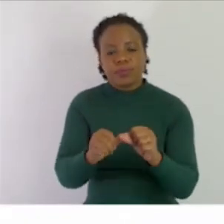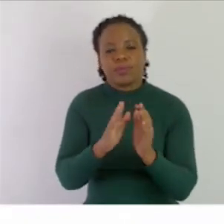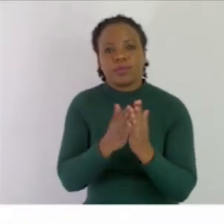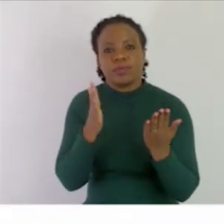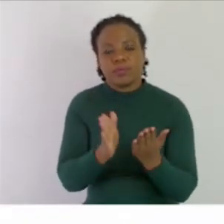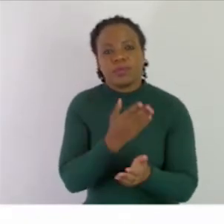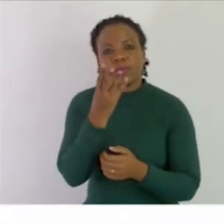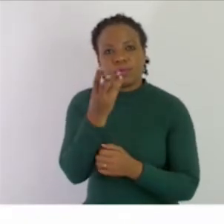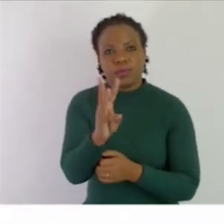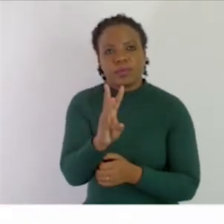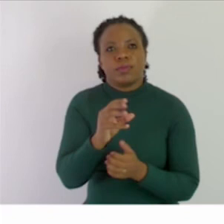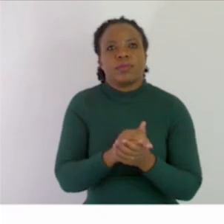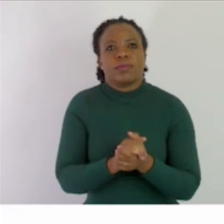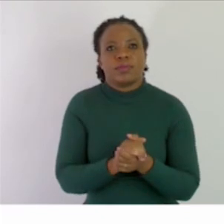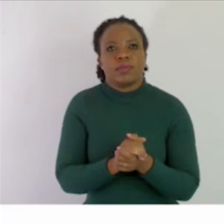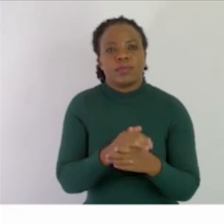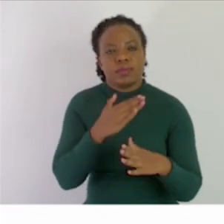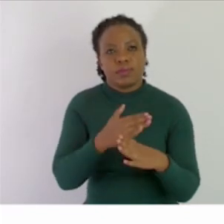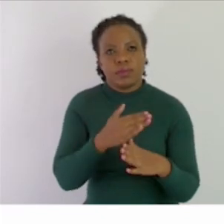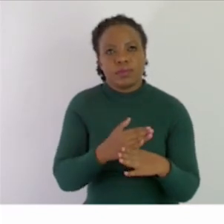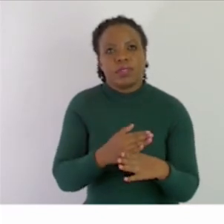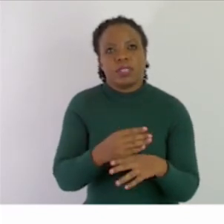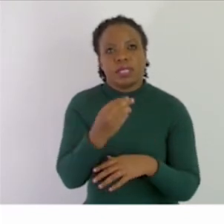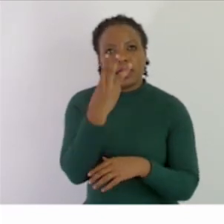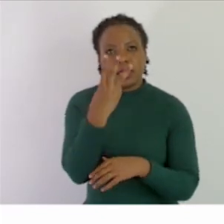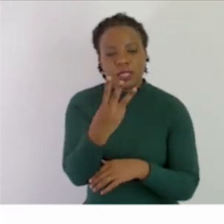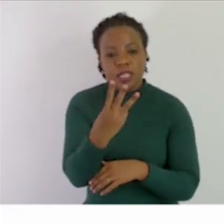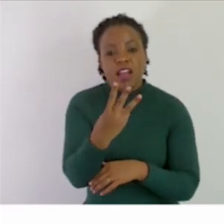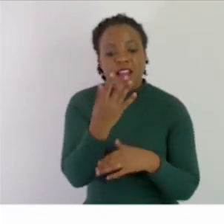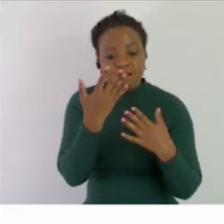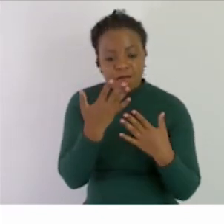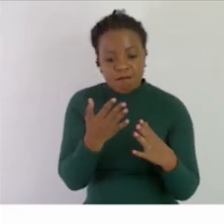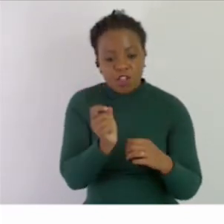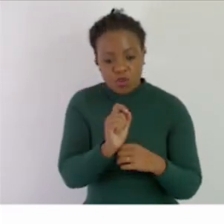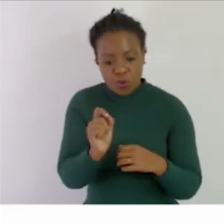6, where you are supposed to complete the sentences.